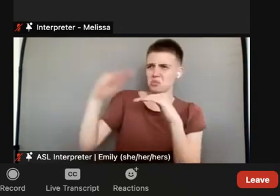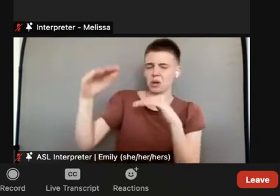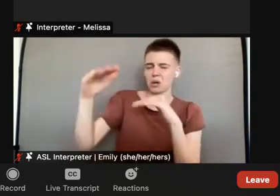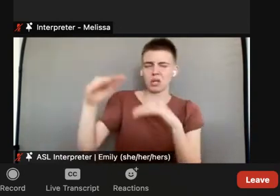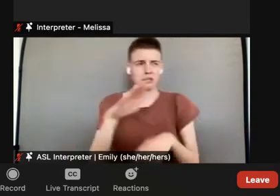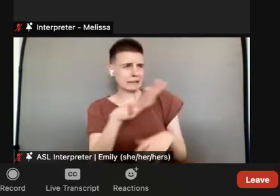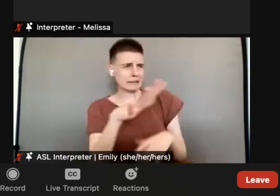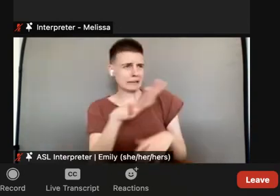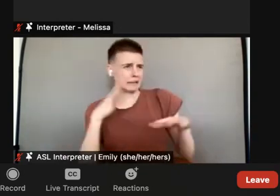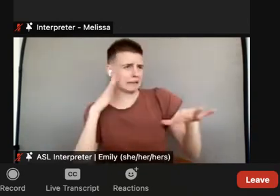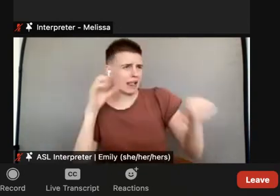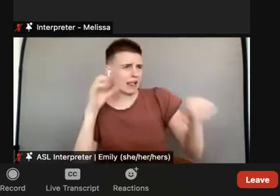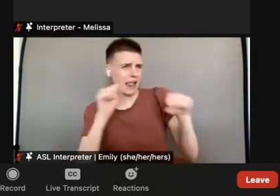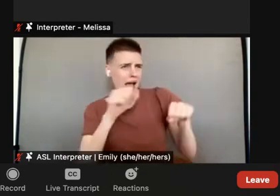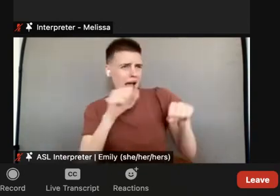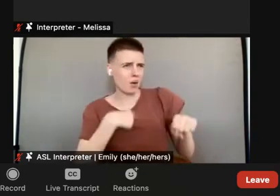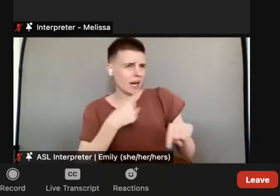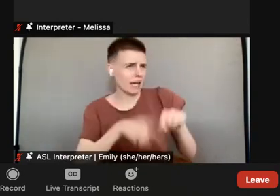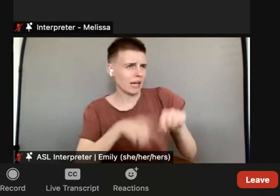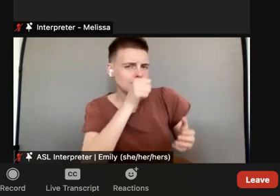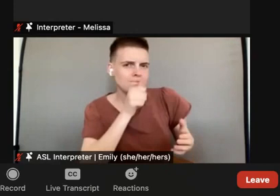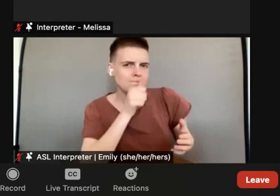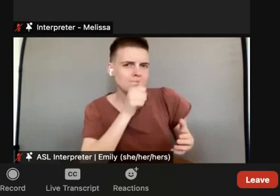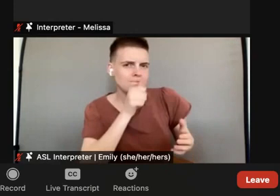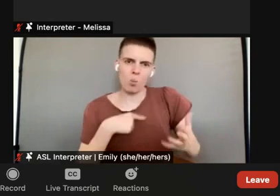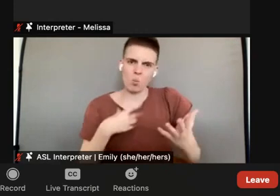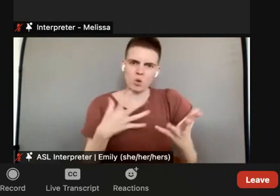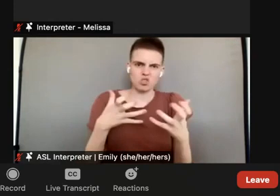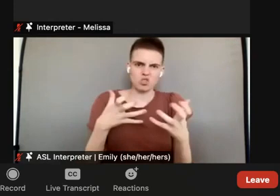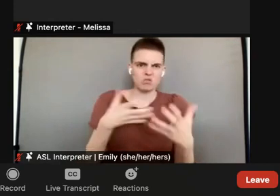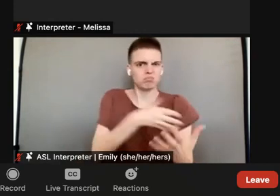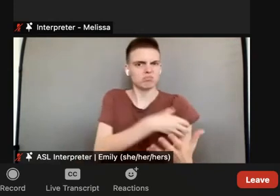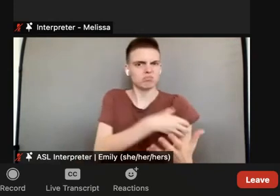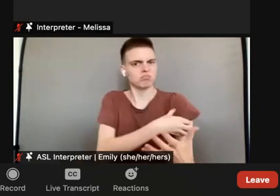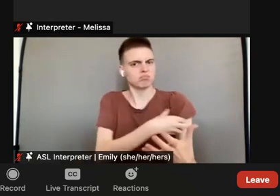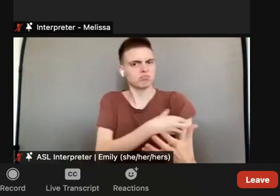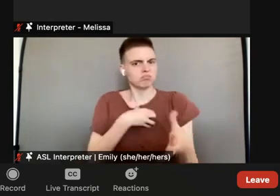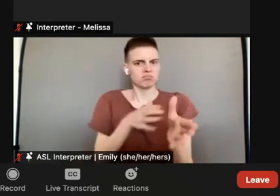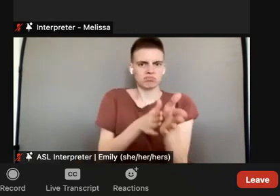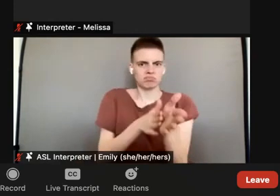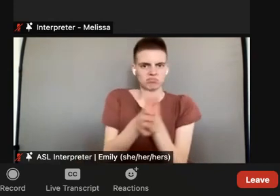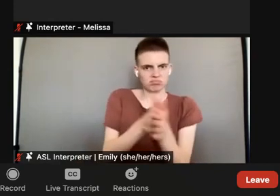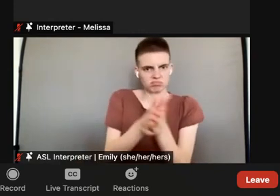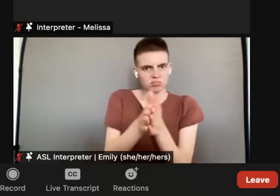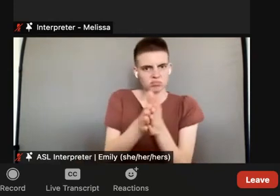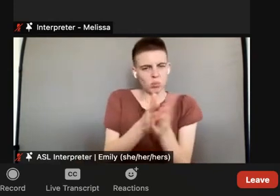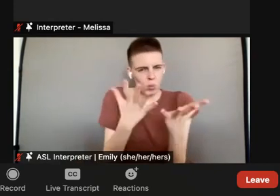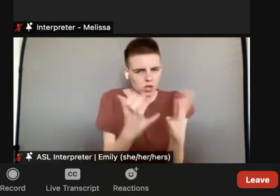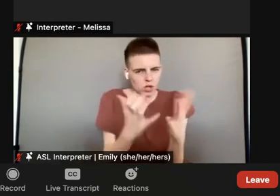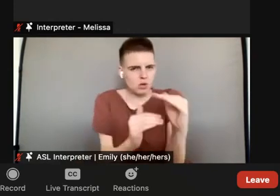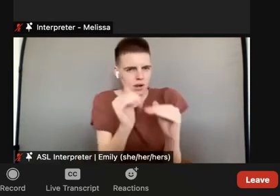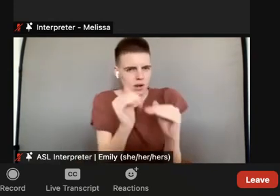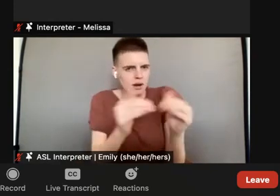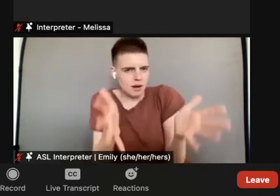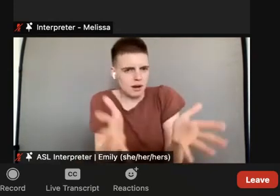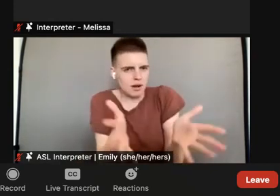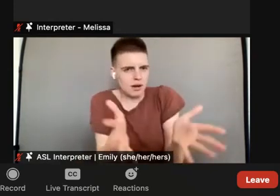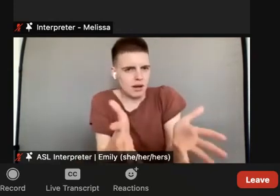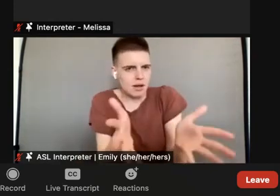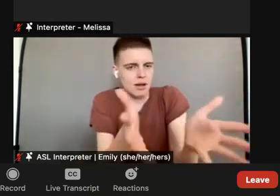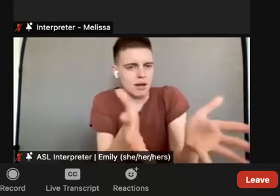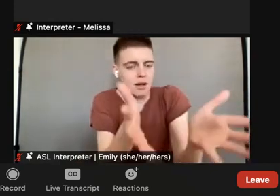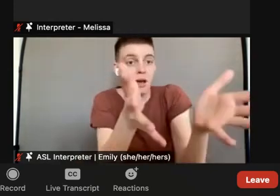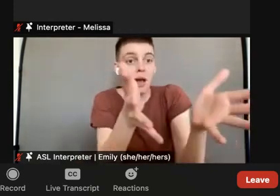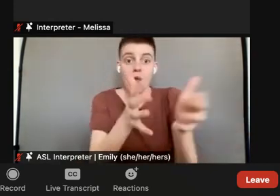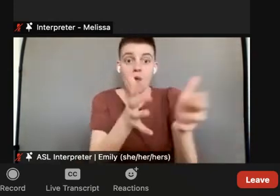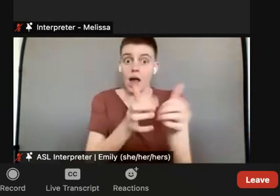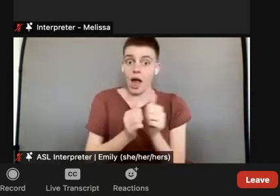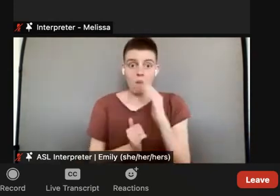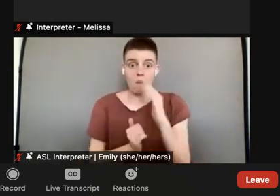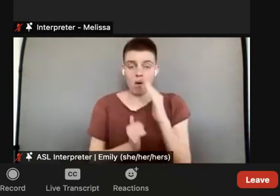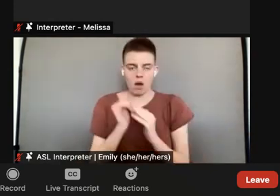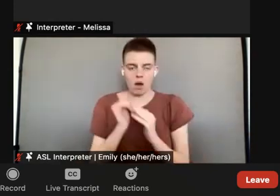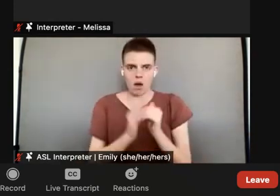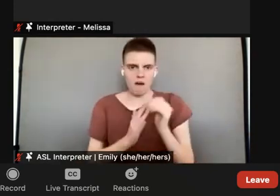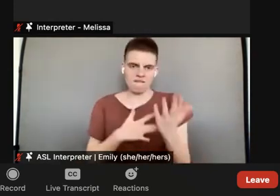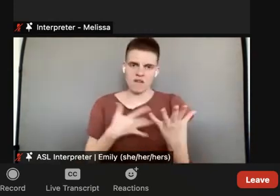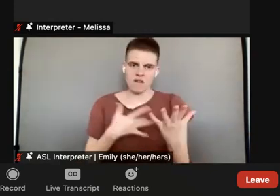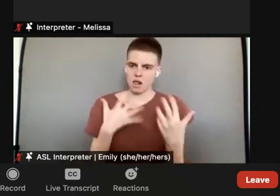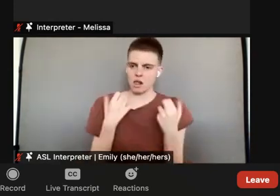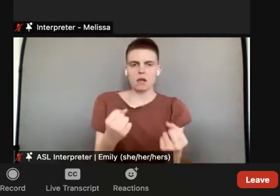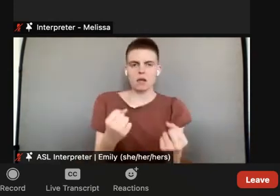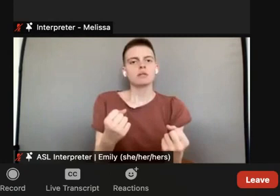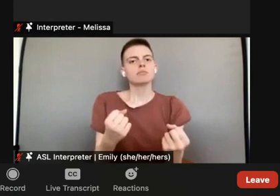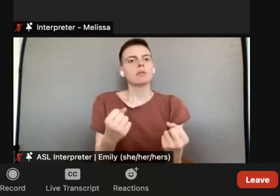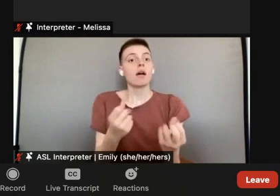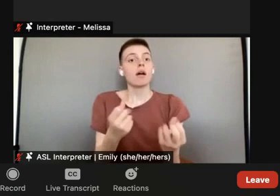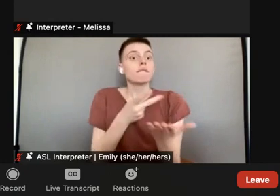have to know that the child has that strength, and they get that from resilience. So there's something